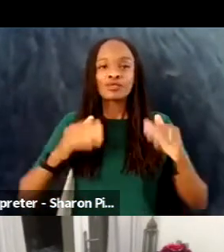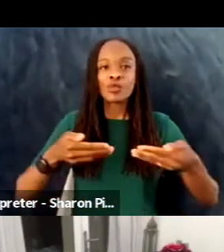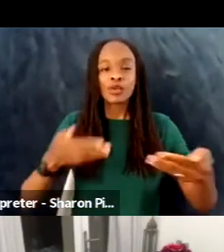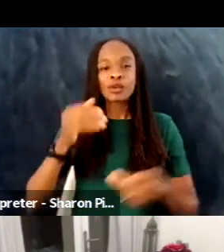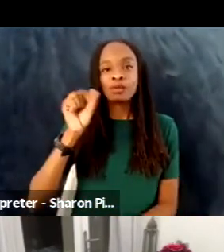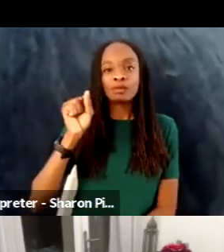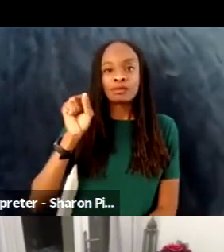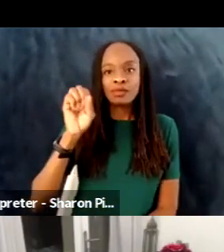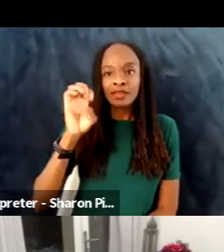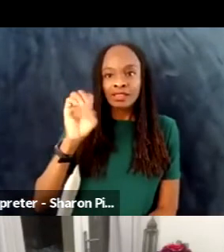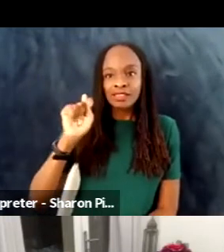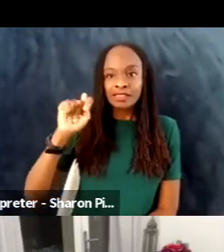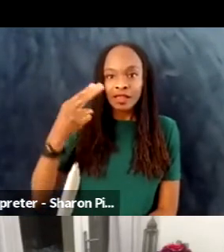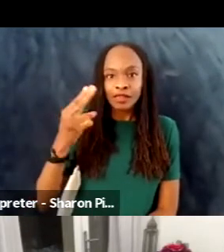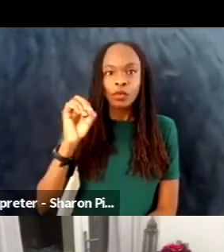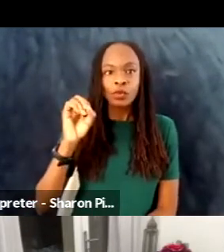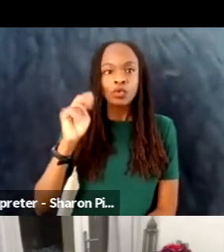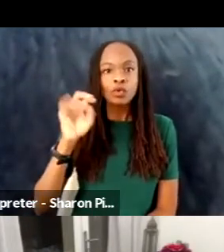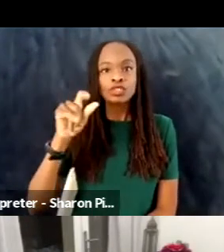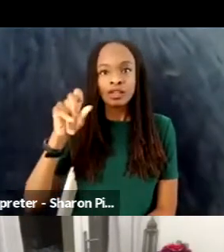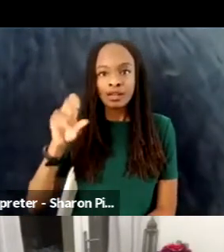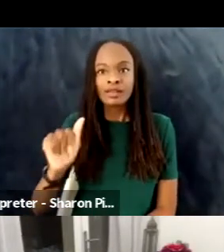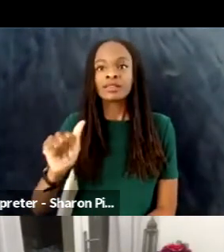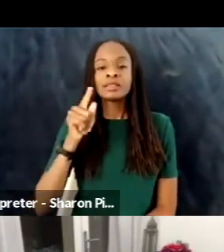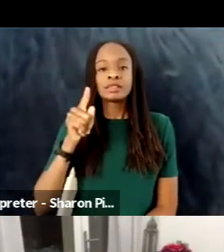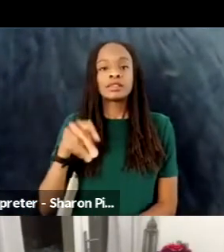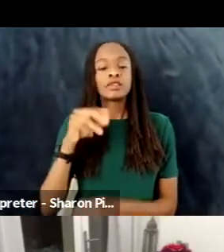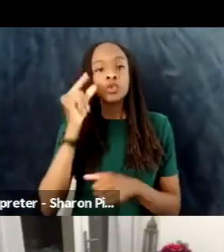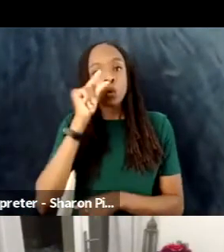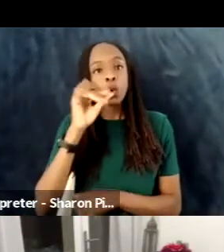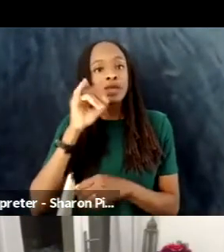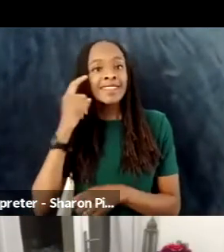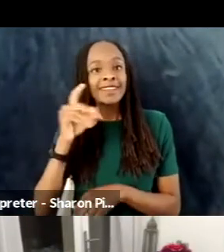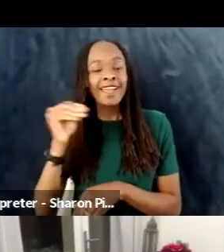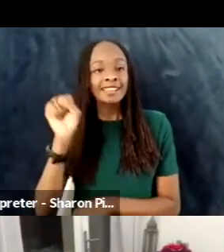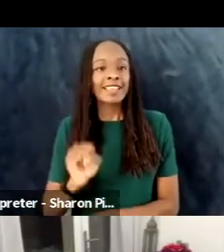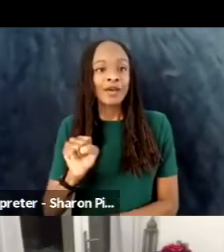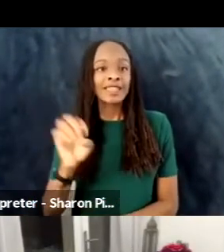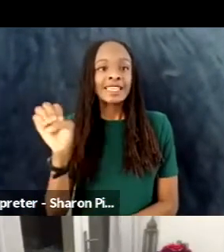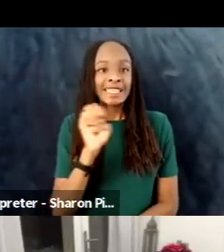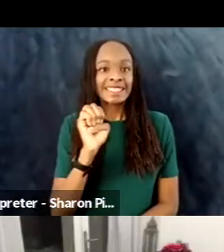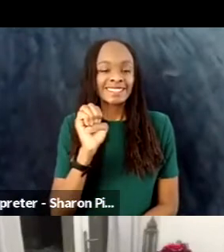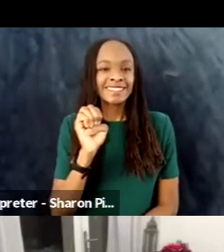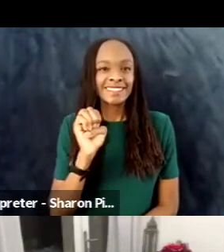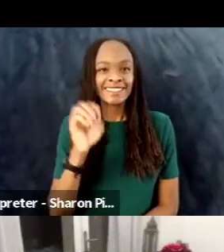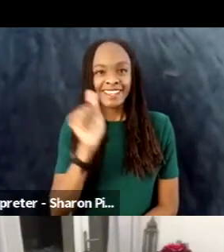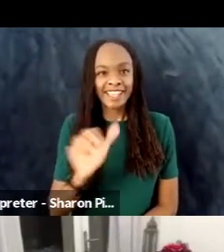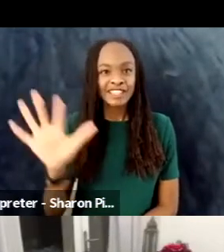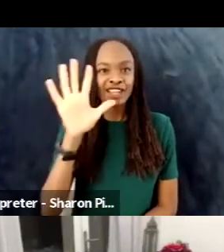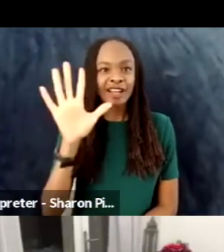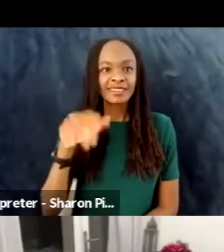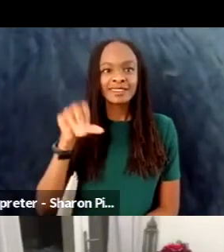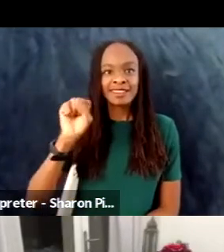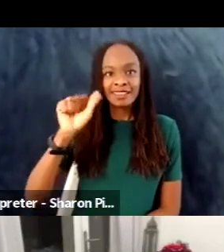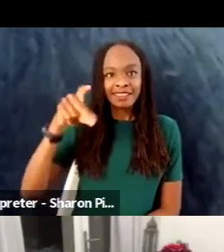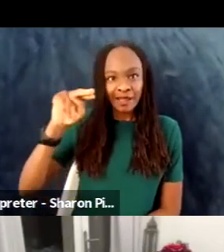Sepno Chavda, Senior Country Director, Google India and Southeast Asia. And last